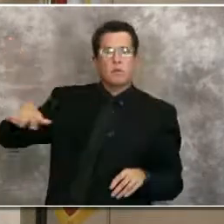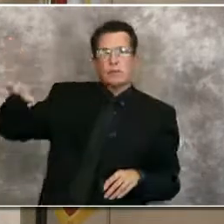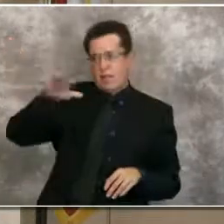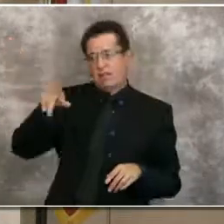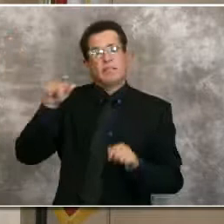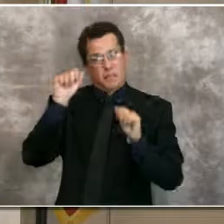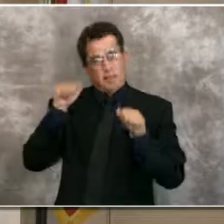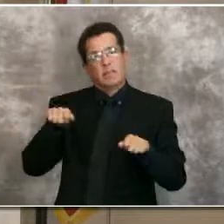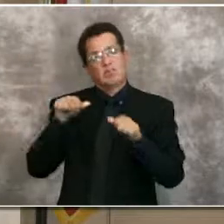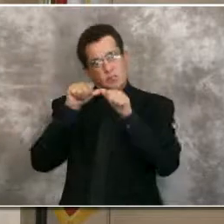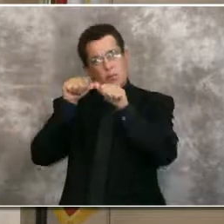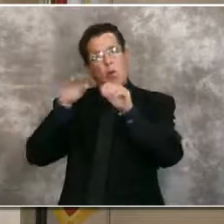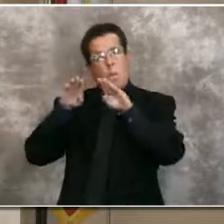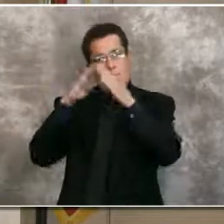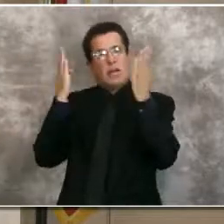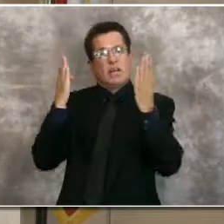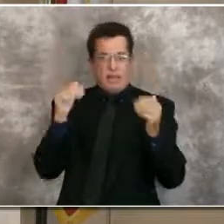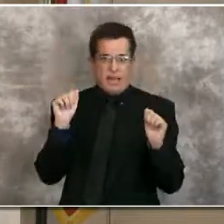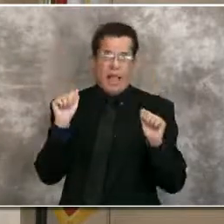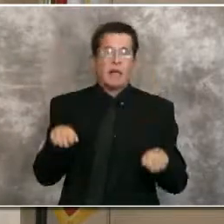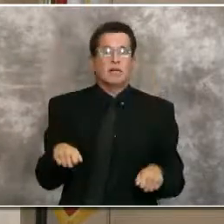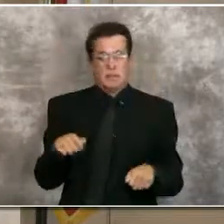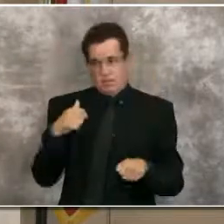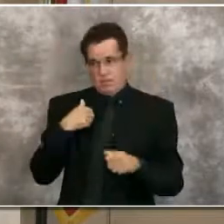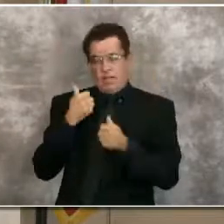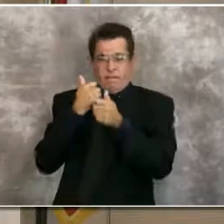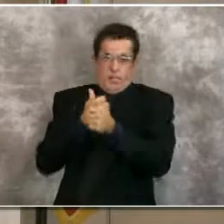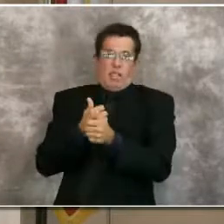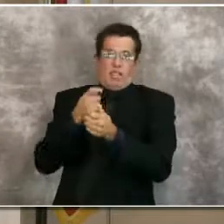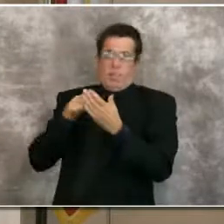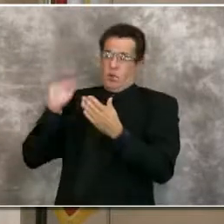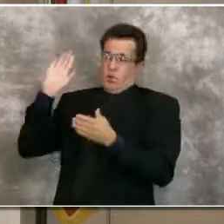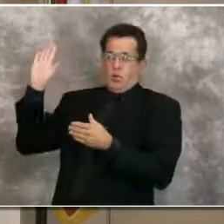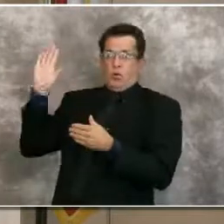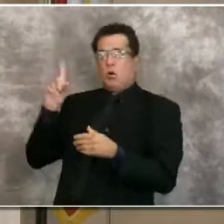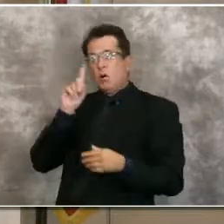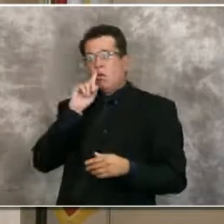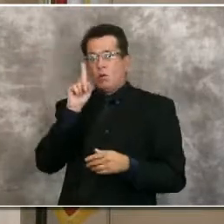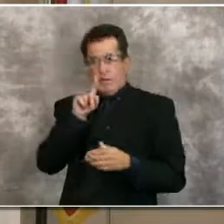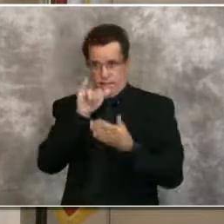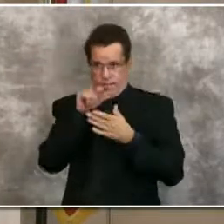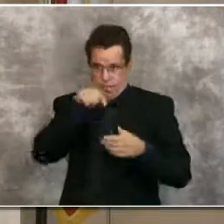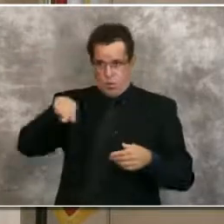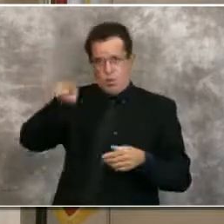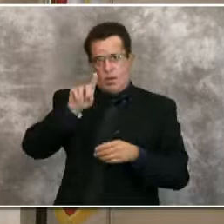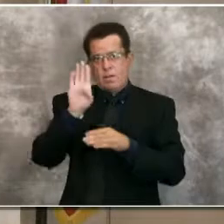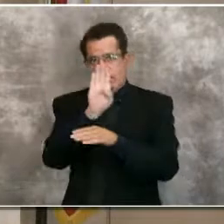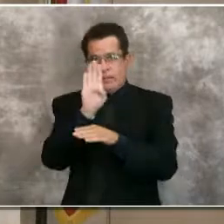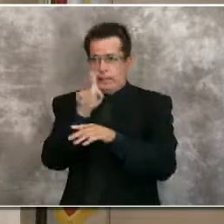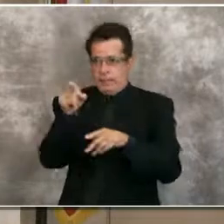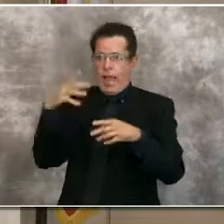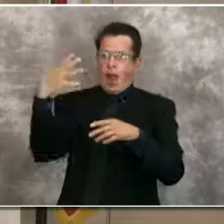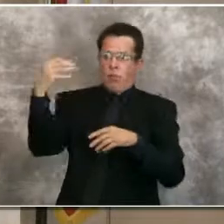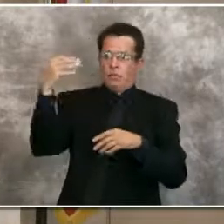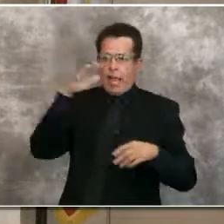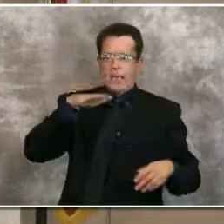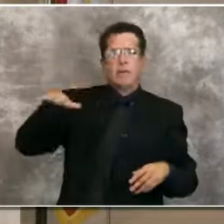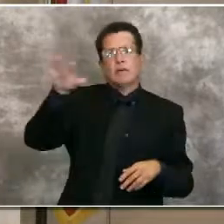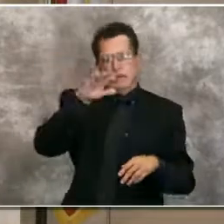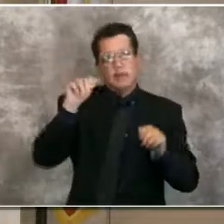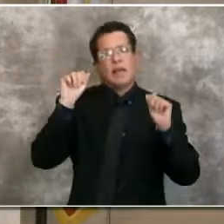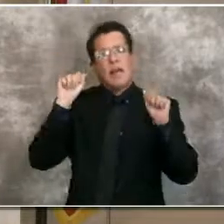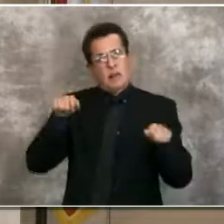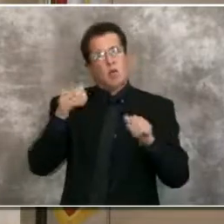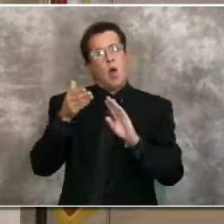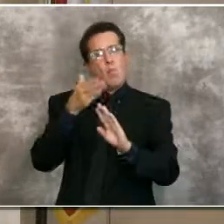we understand, and the interpretation of our county council, that those businesses can continue to operate. But